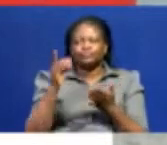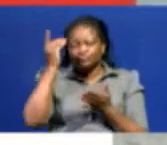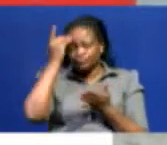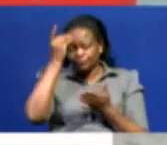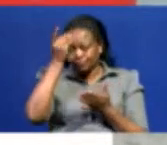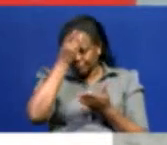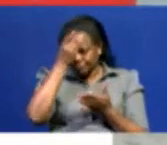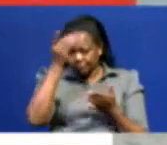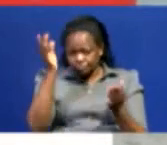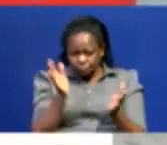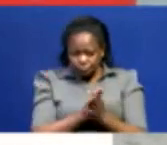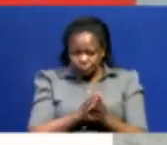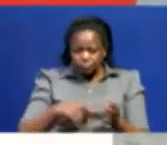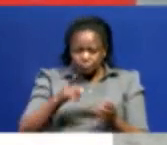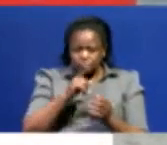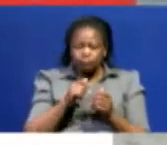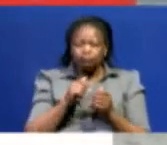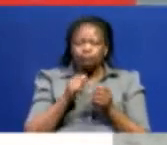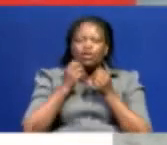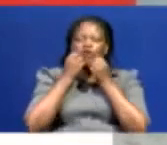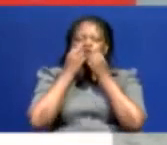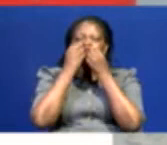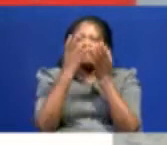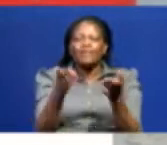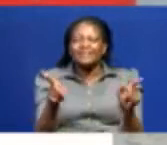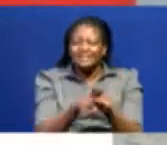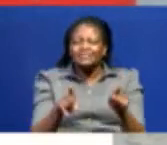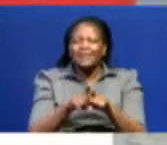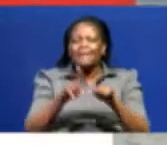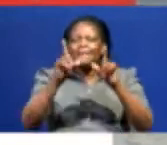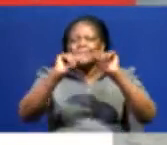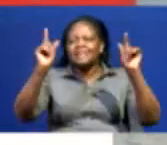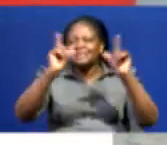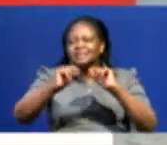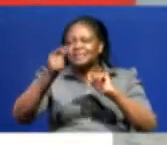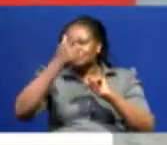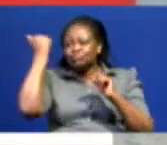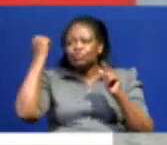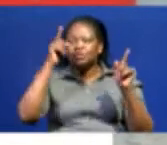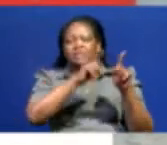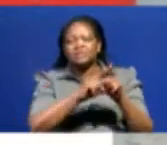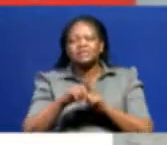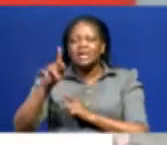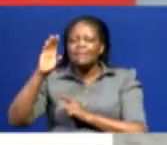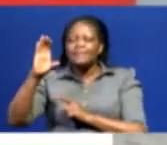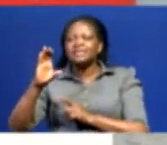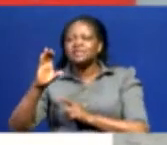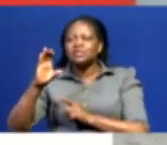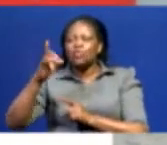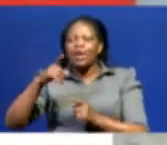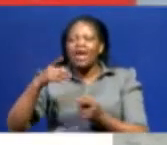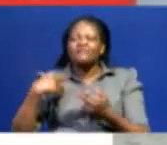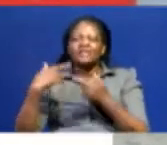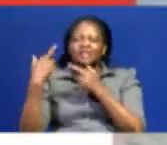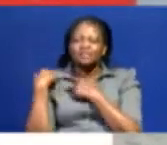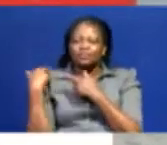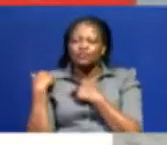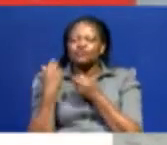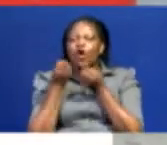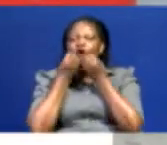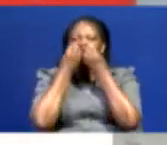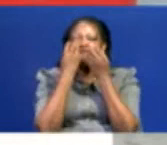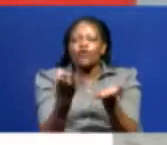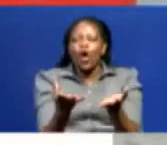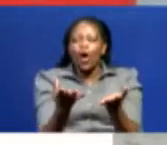Dagoretti, and we are passing the same message because as KBC we are charged with that mandate to